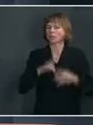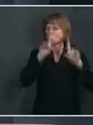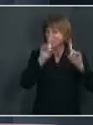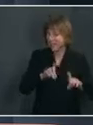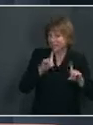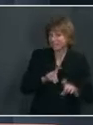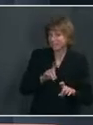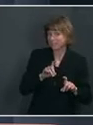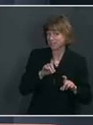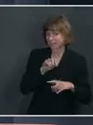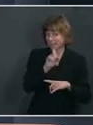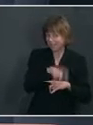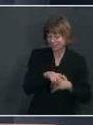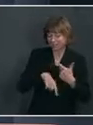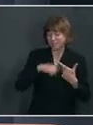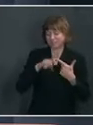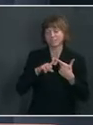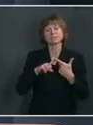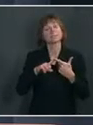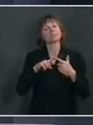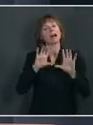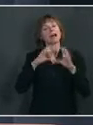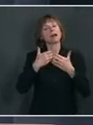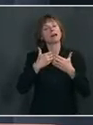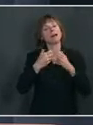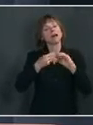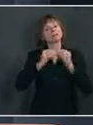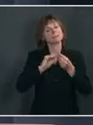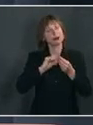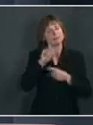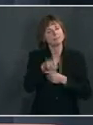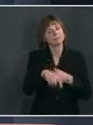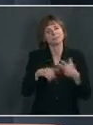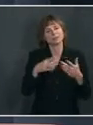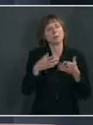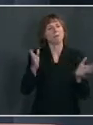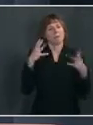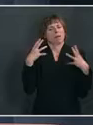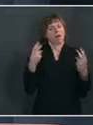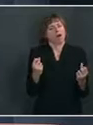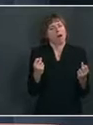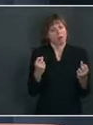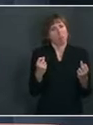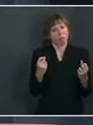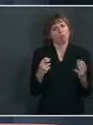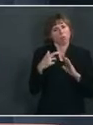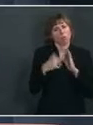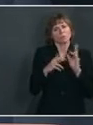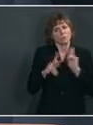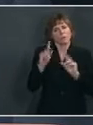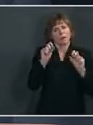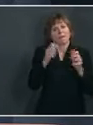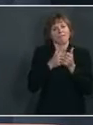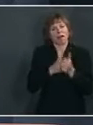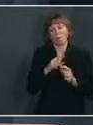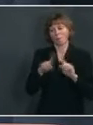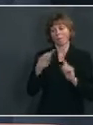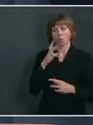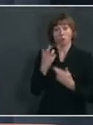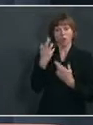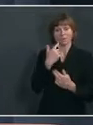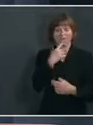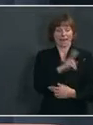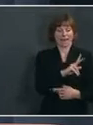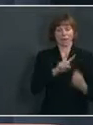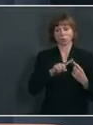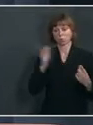public health guidance that people can abide by. But their recommendation is that K through 12 schools should be the last